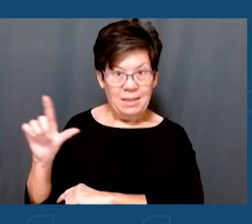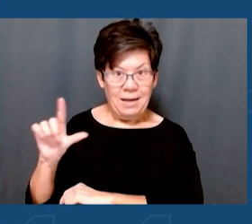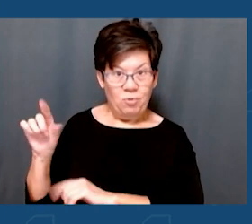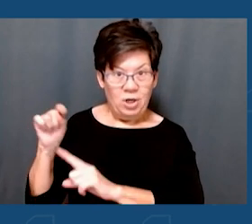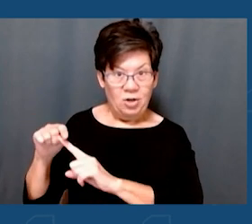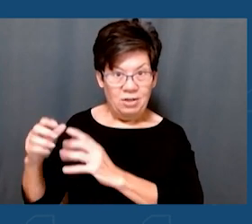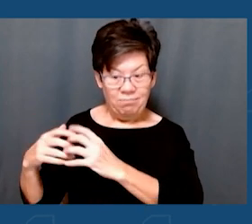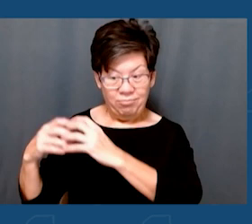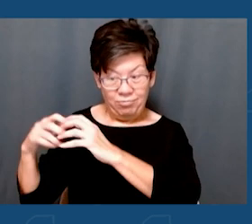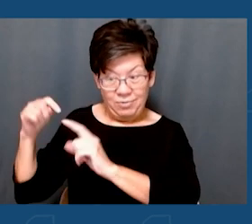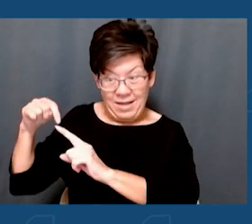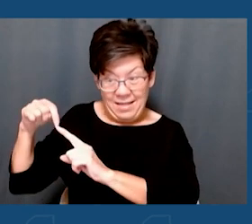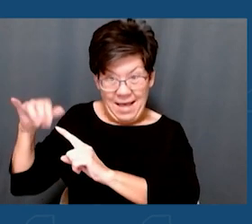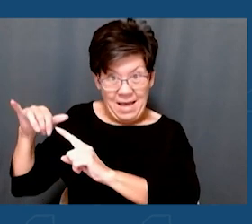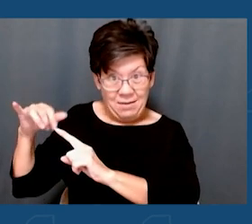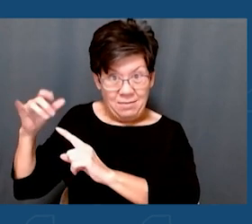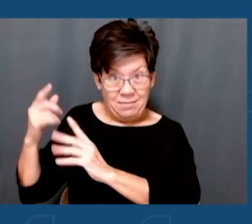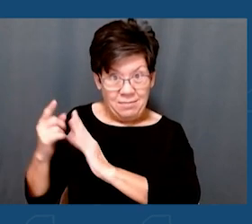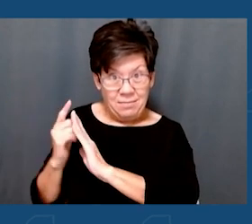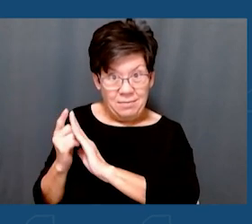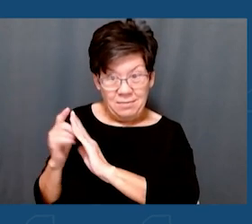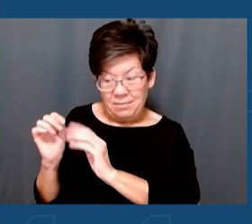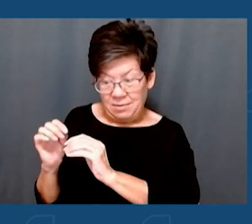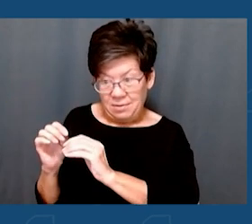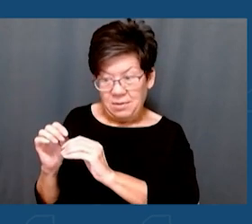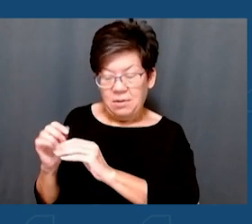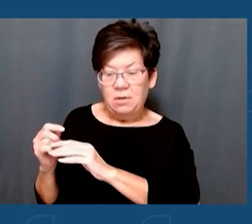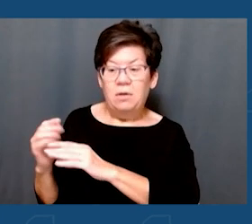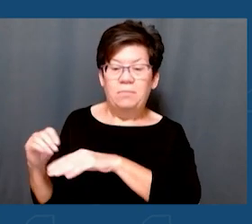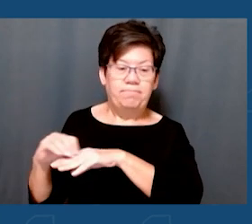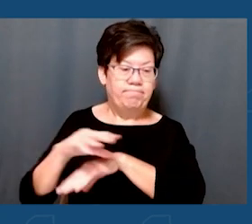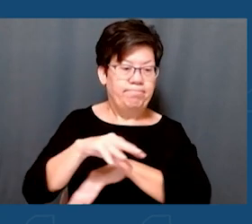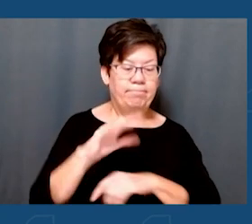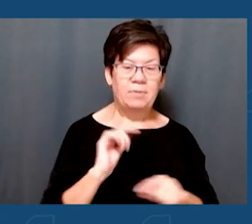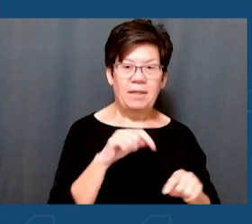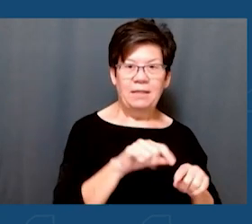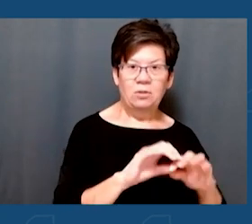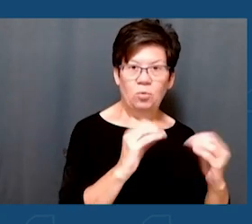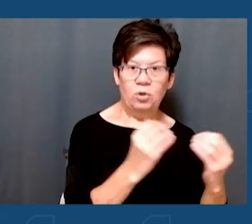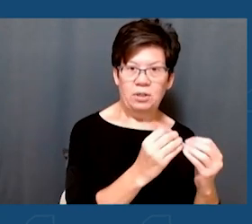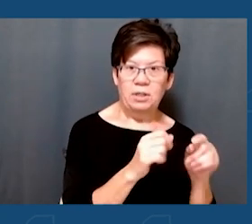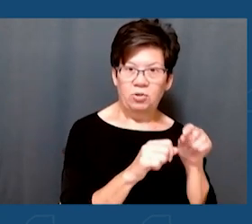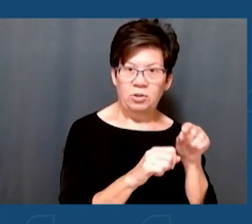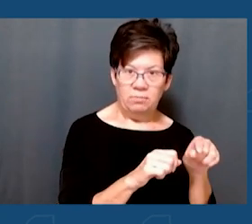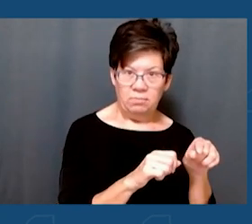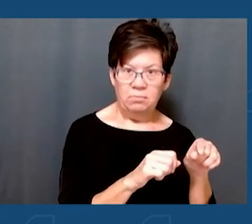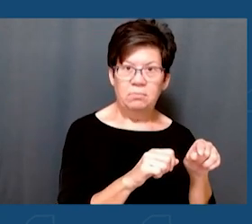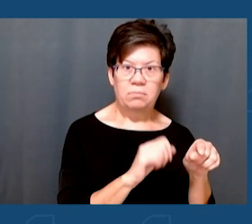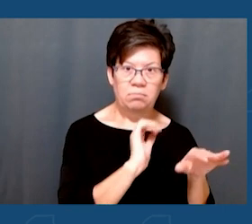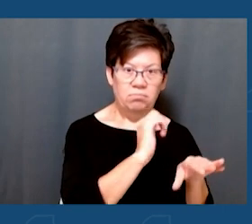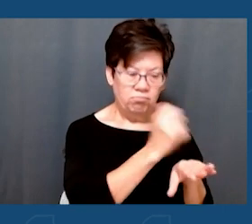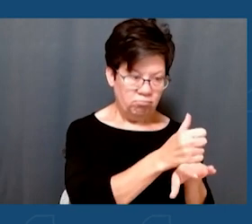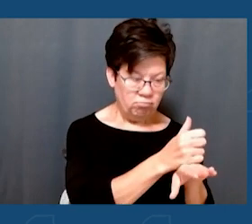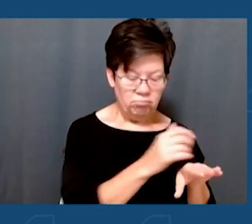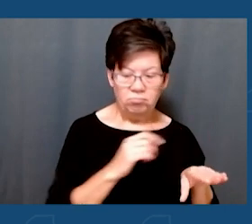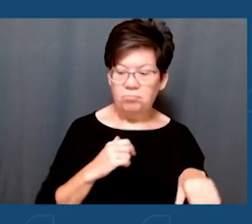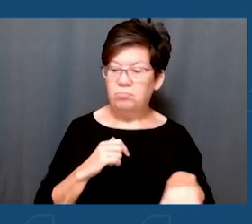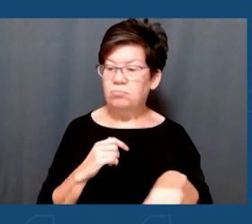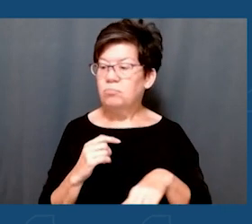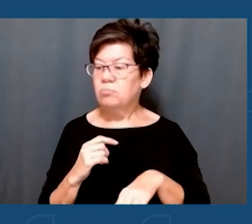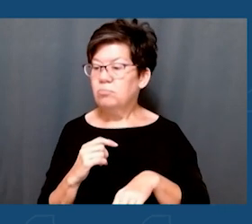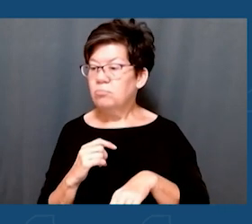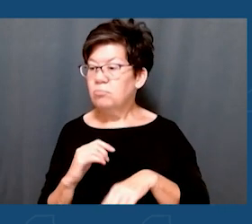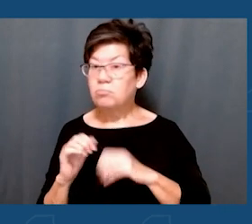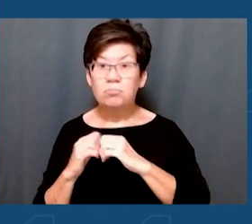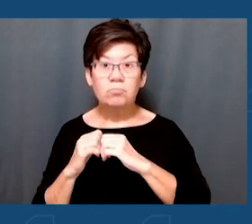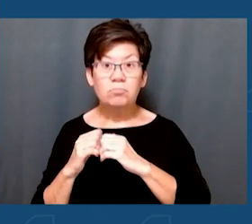the direction of this organization. It began through an experience being